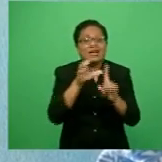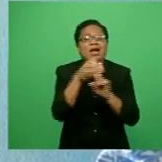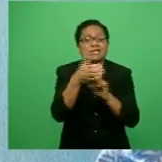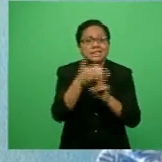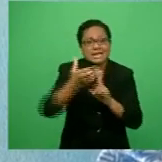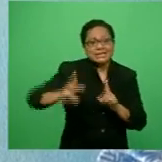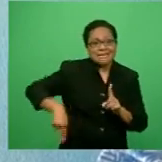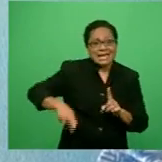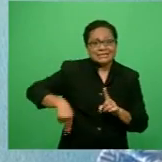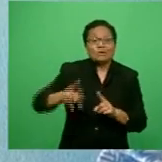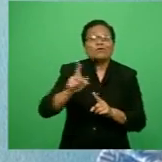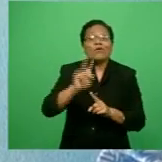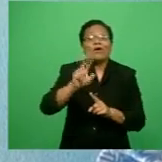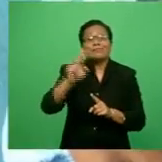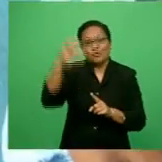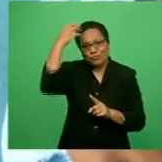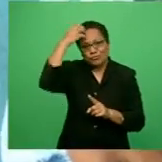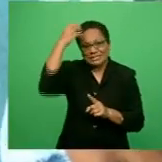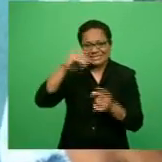Highness.